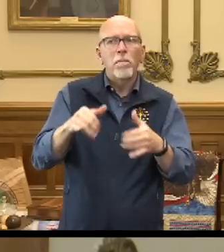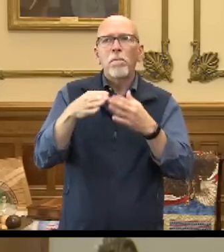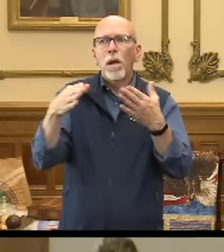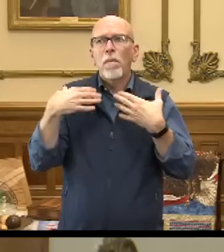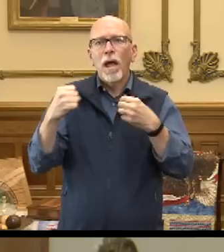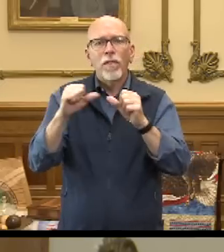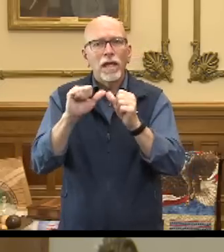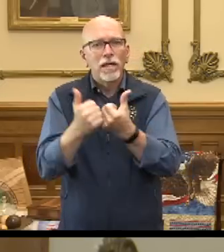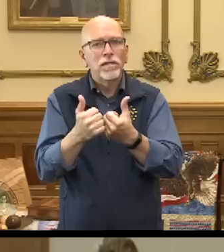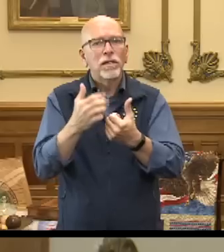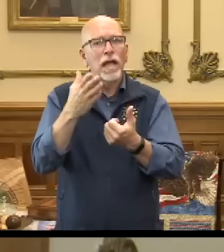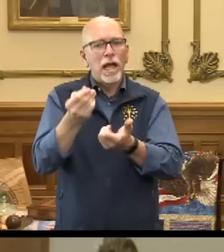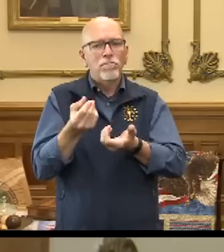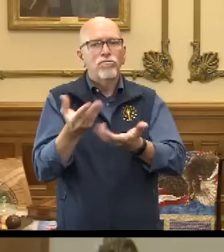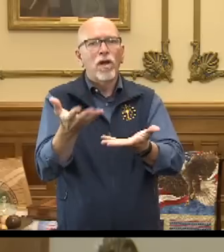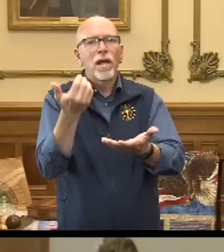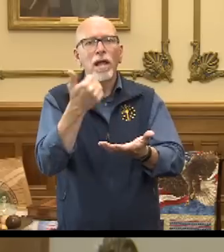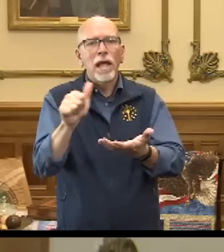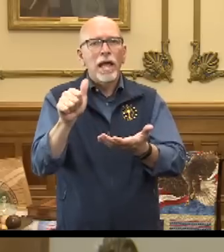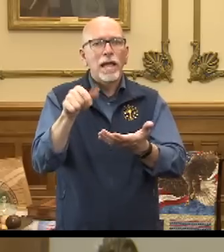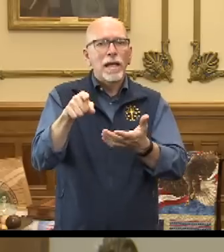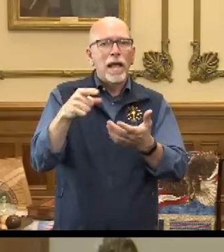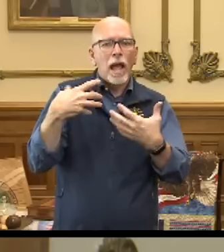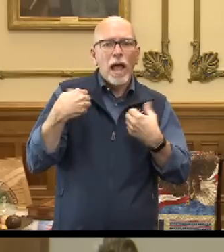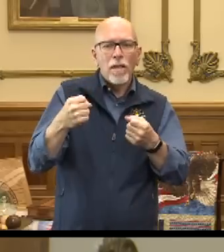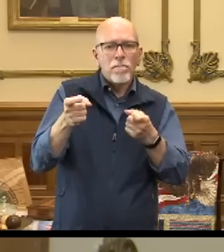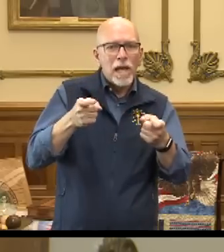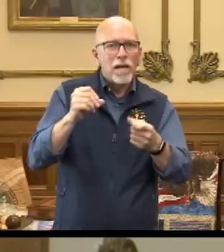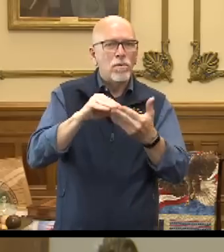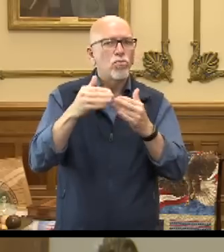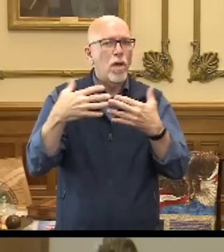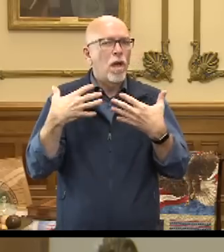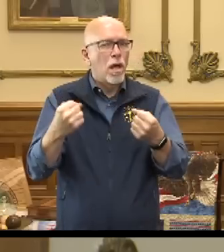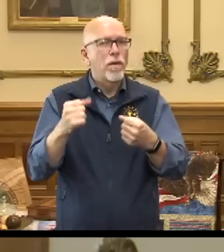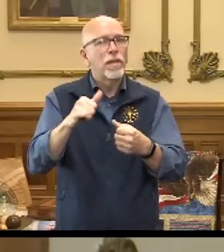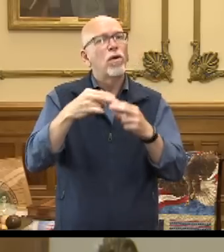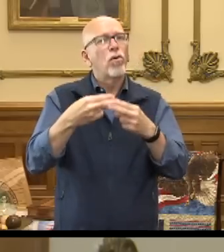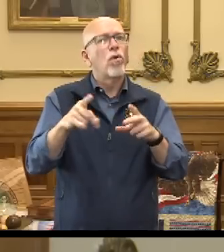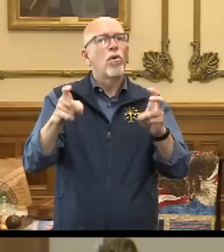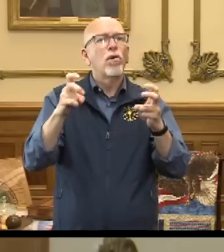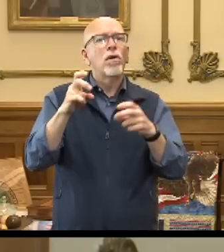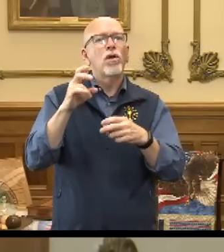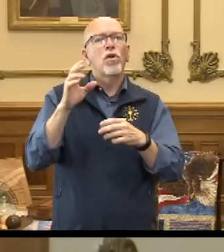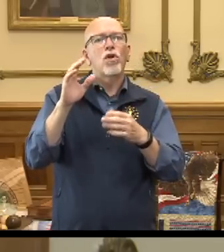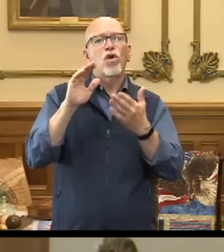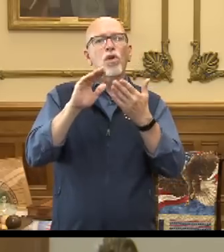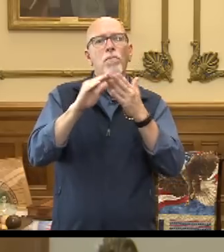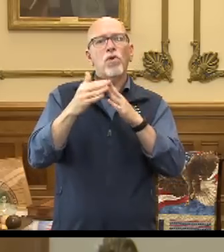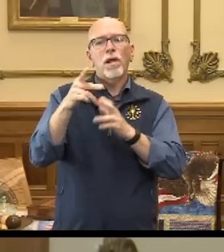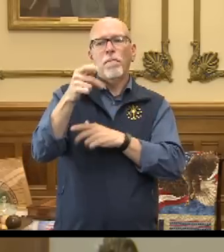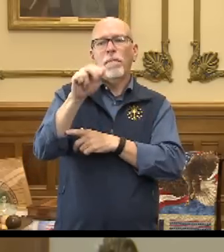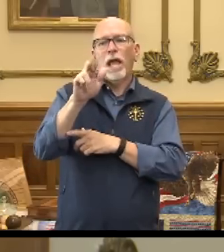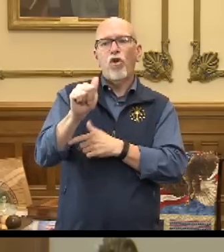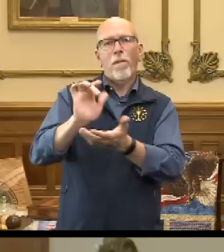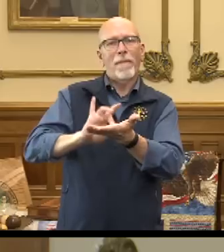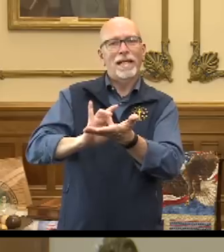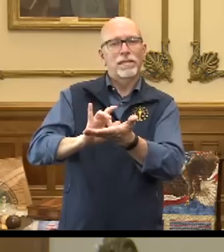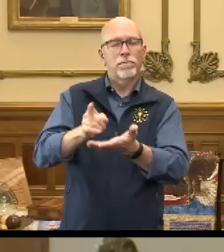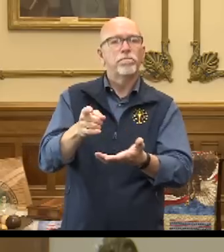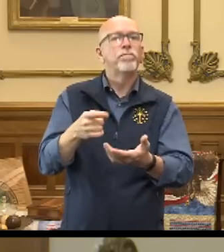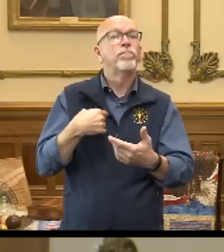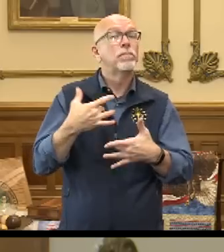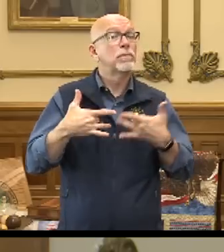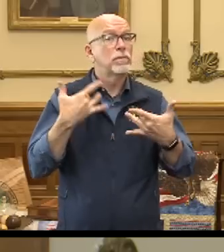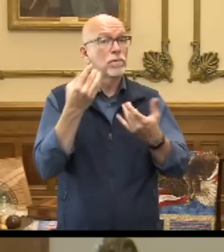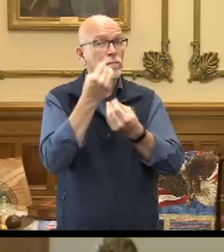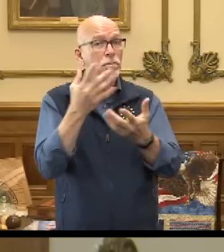agencies, in the delivery of chronic care management and community health. This is known as community paramedicine. I'm excited to tell you all